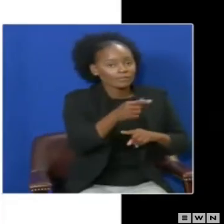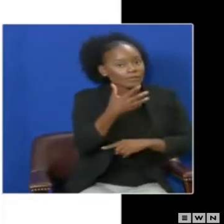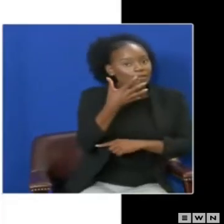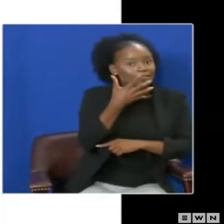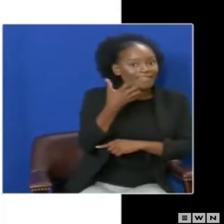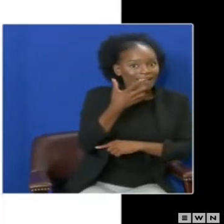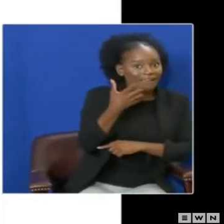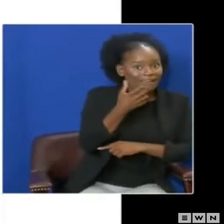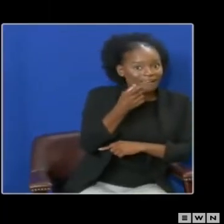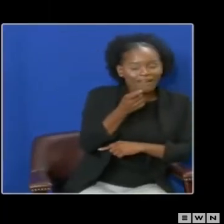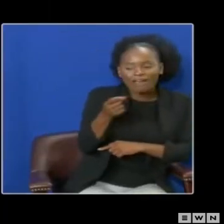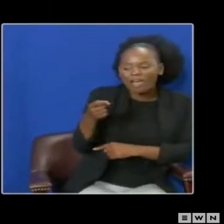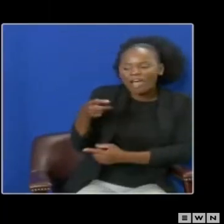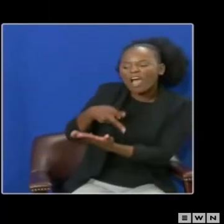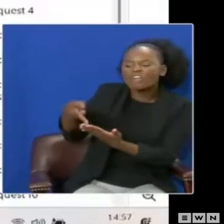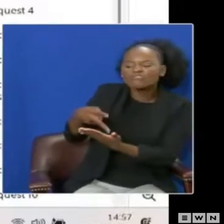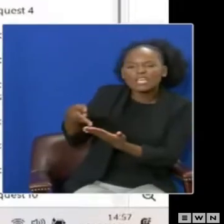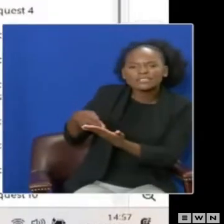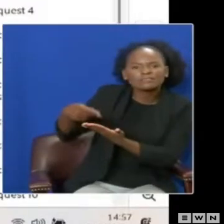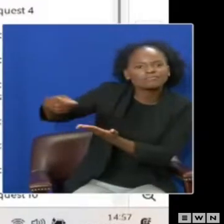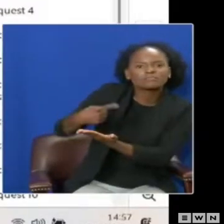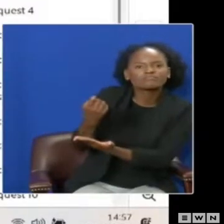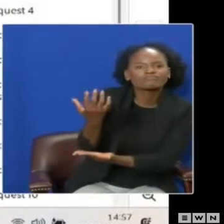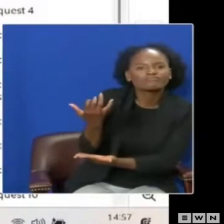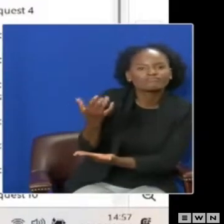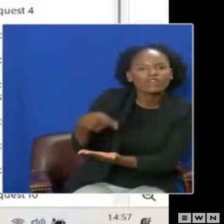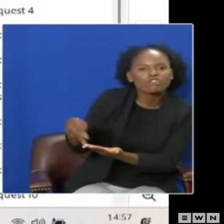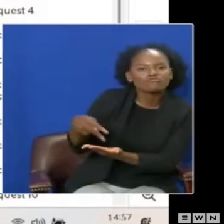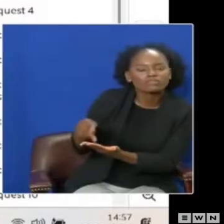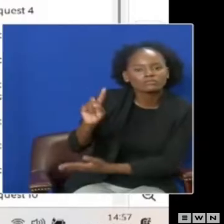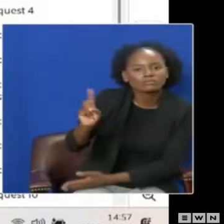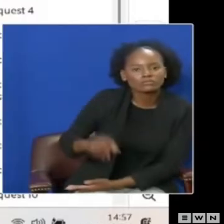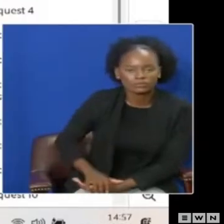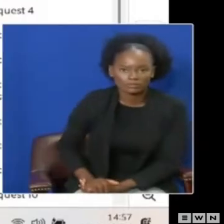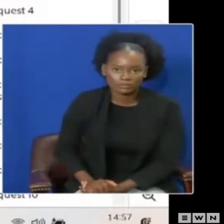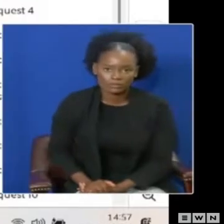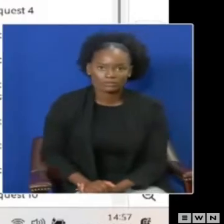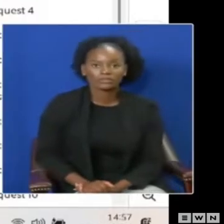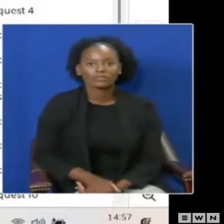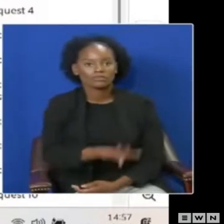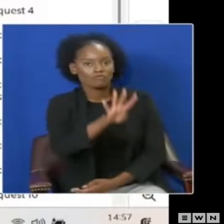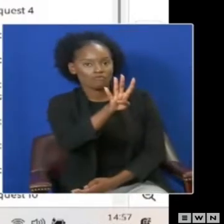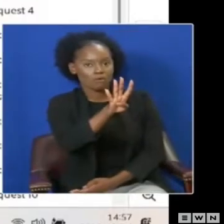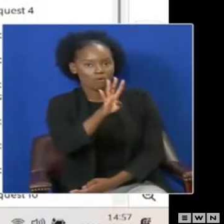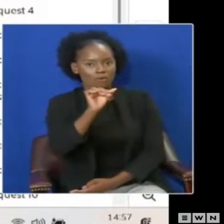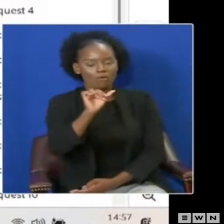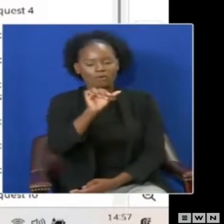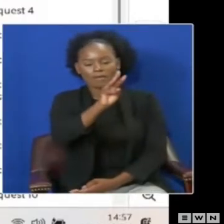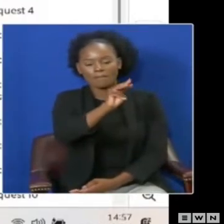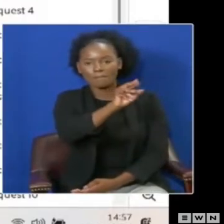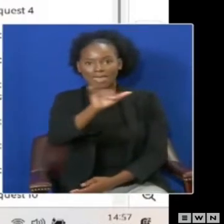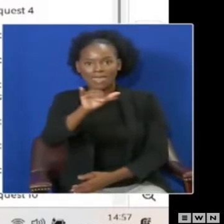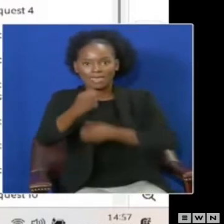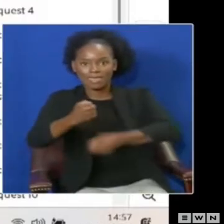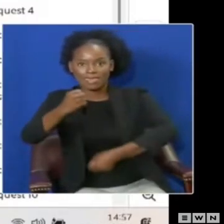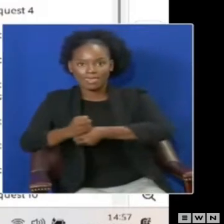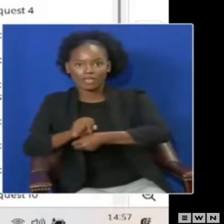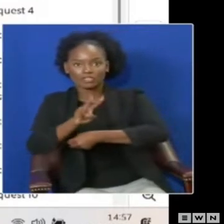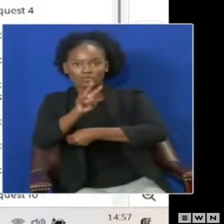Rafadi to Mr. Matlala. On 4 May 2025, Mr. Rafadi requests petrol.